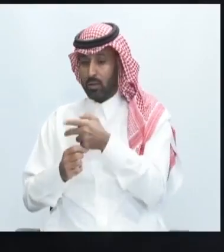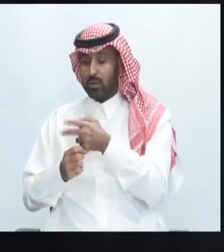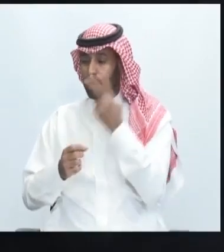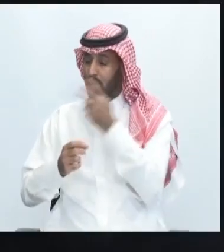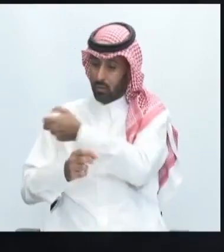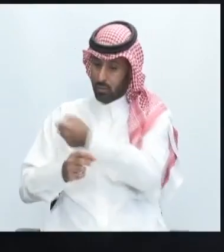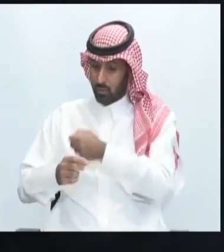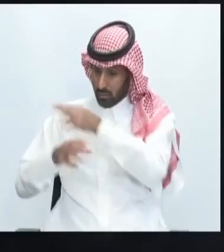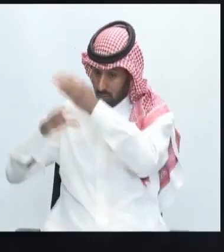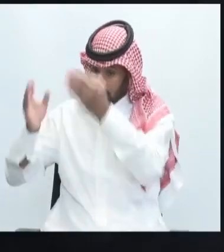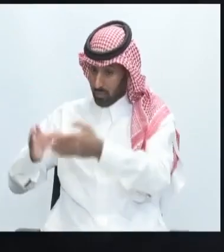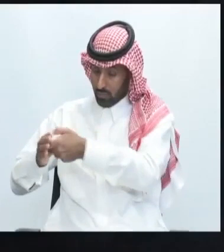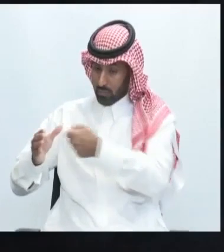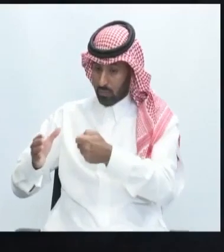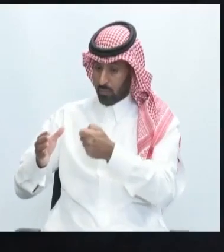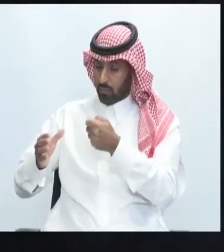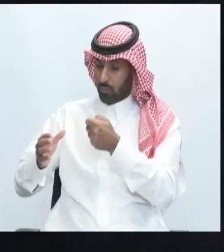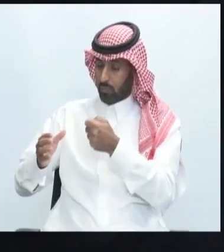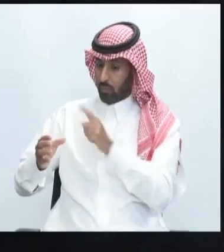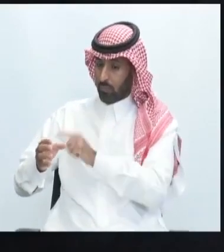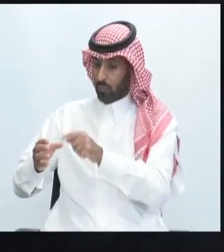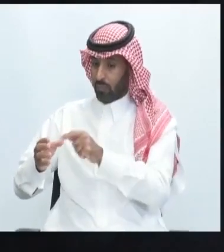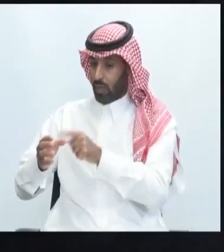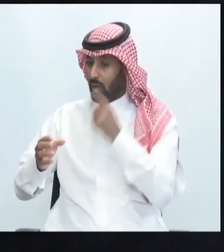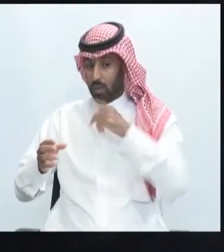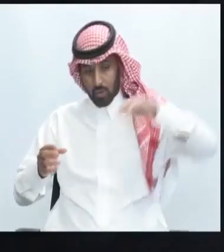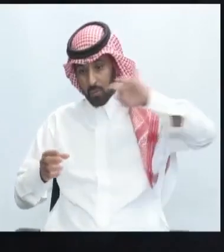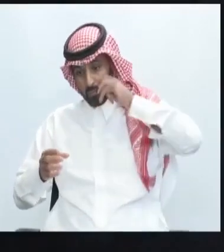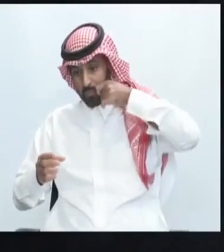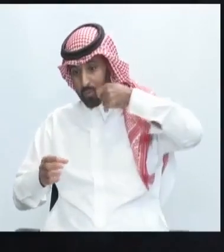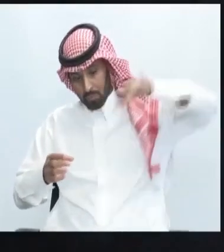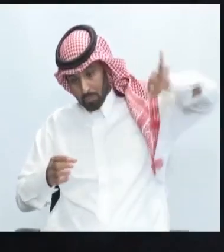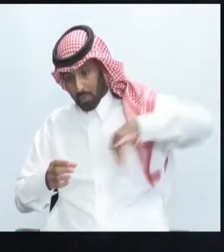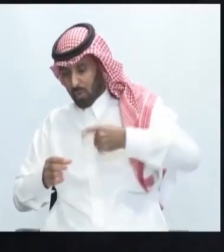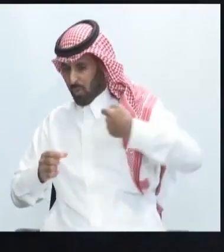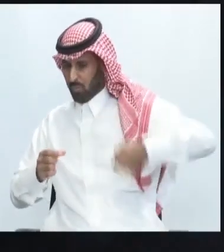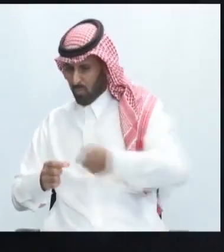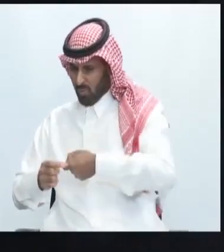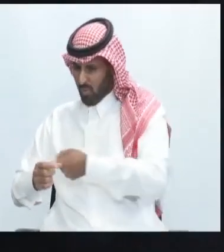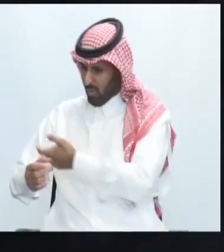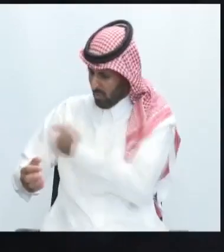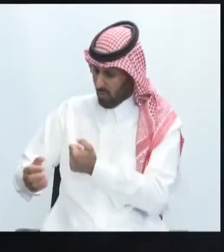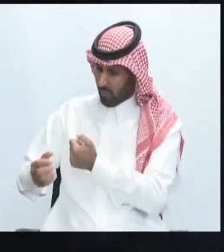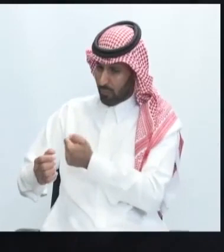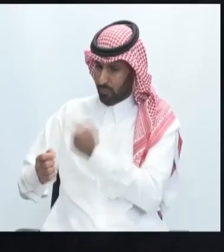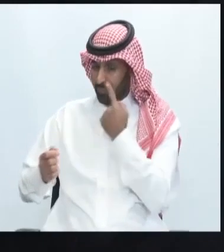cash. This is in progress. He wanted to get the cash from the ATM. What happened during that? He